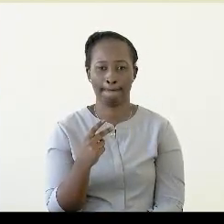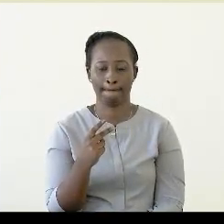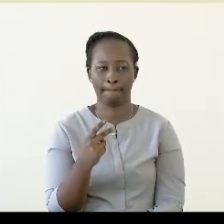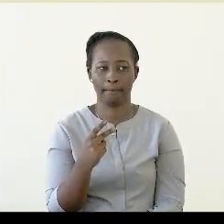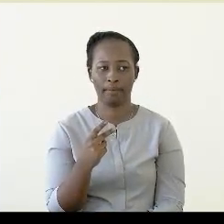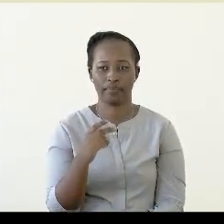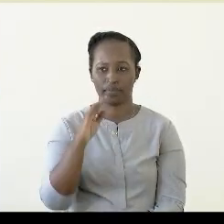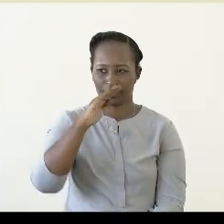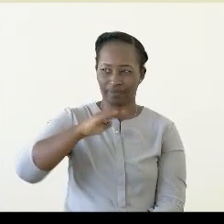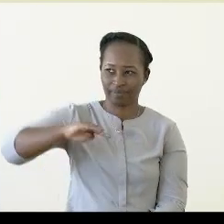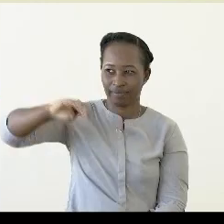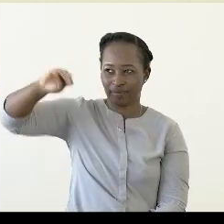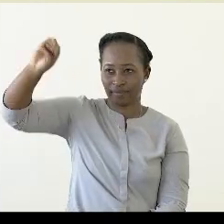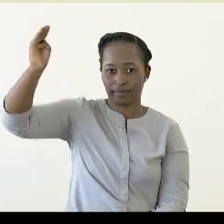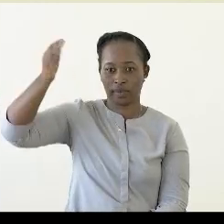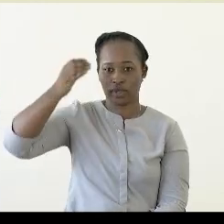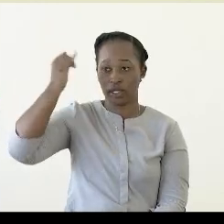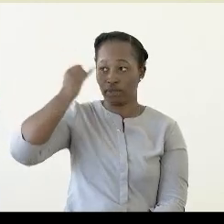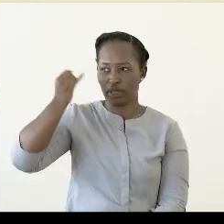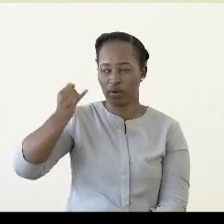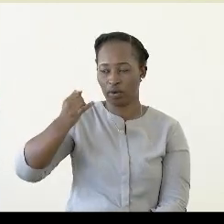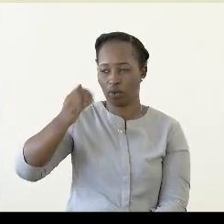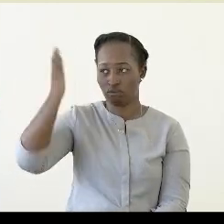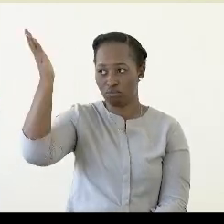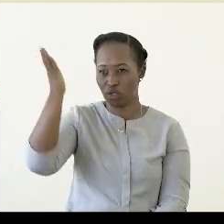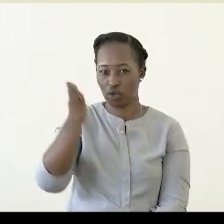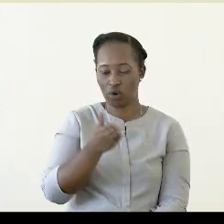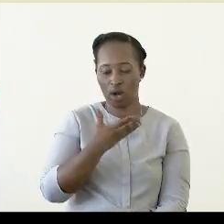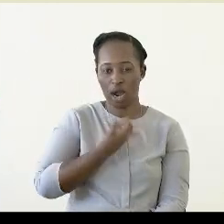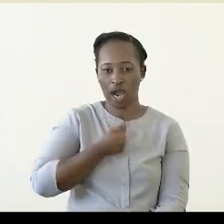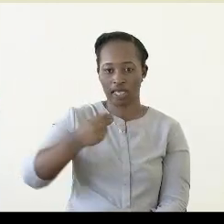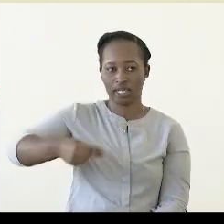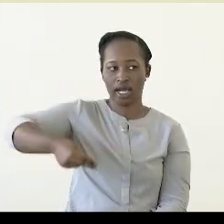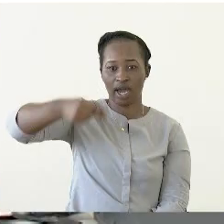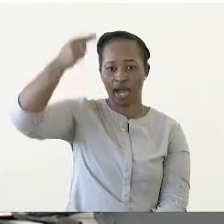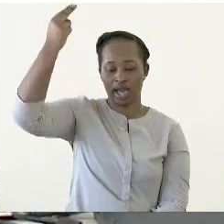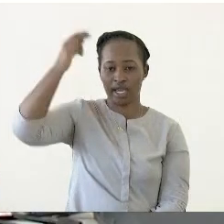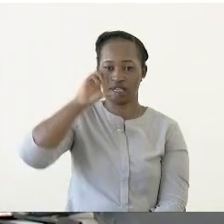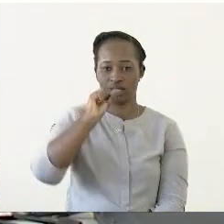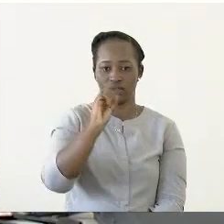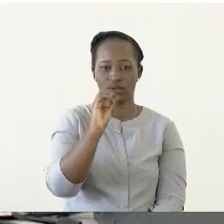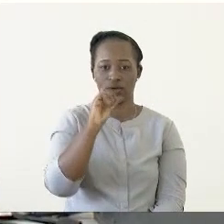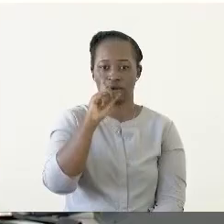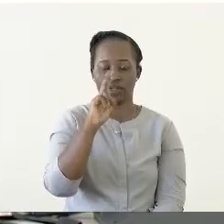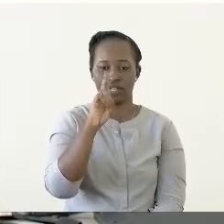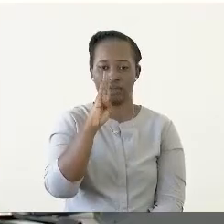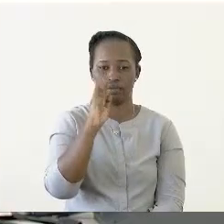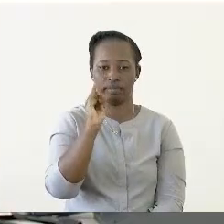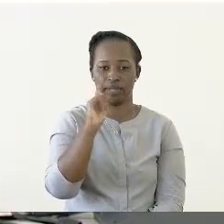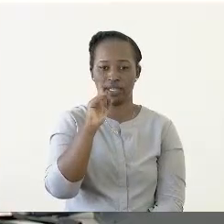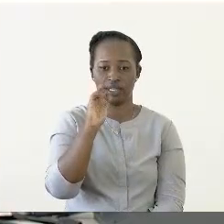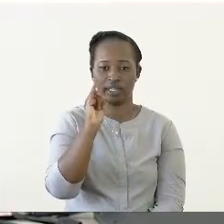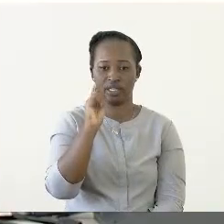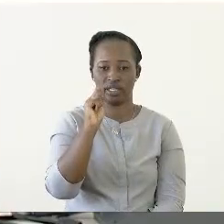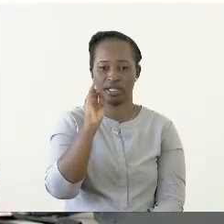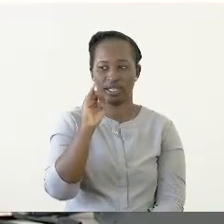the graph or the curve which has the highest solubility, the highest point on